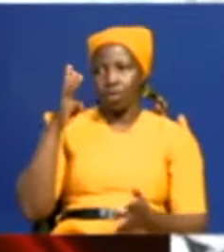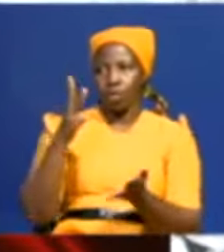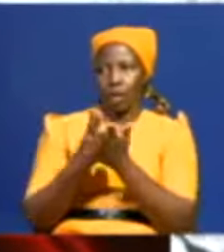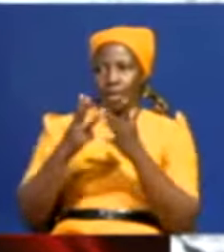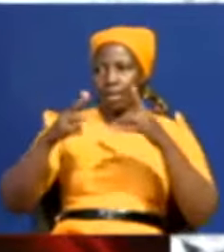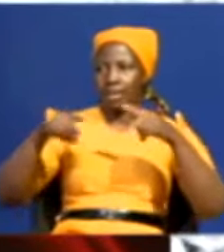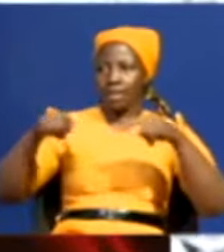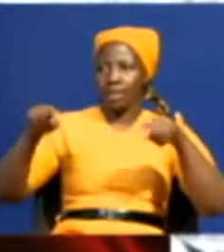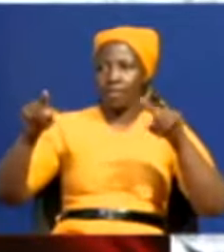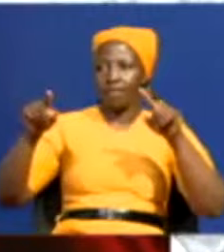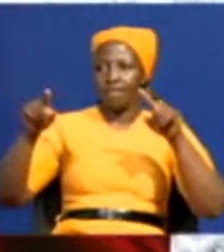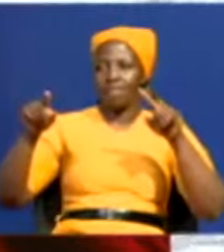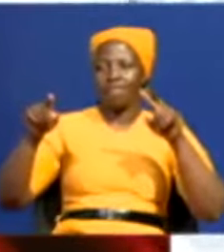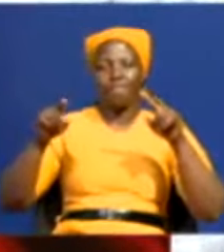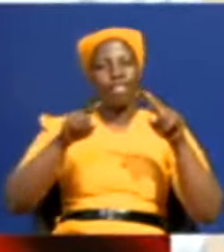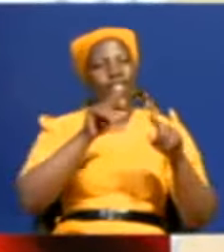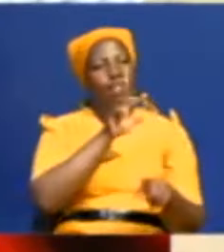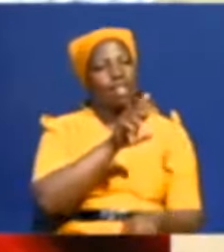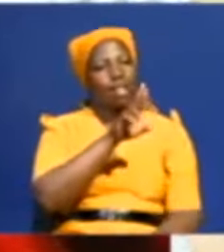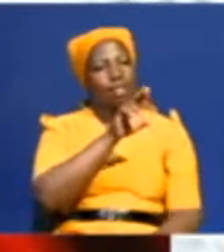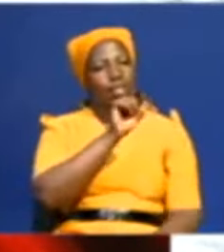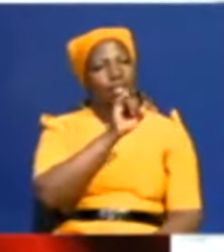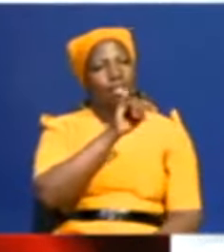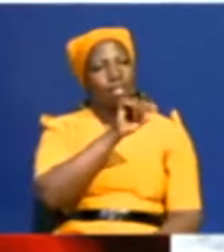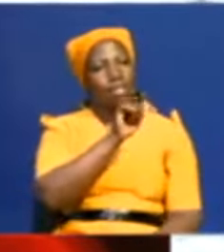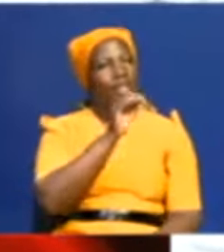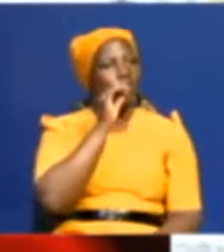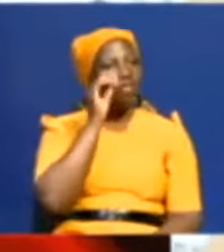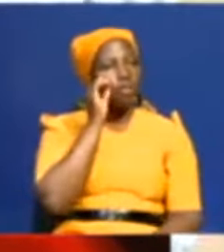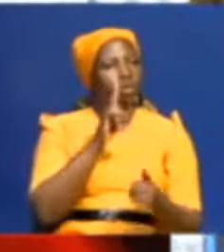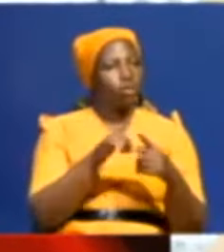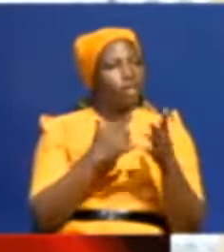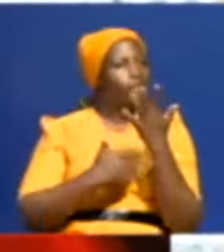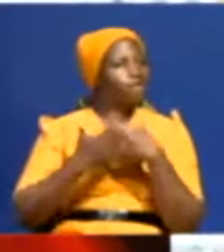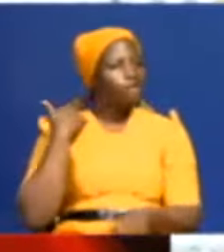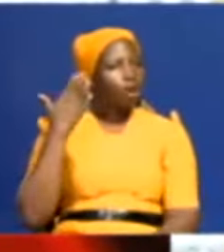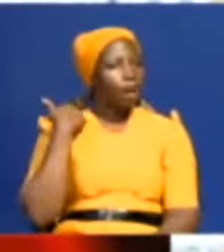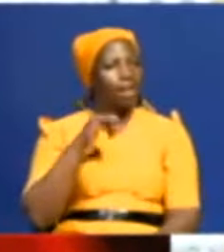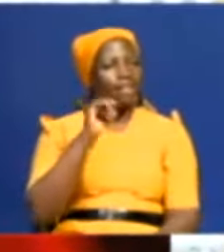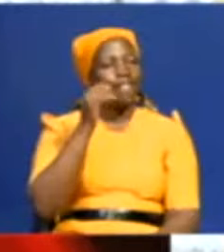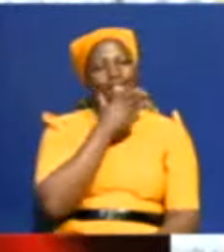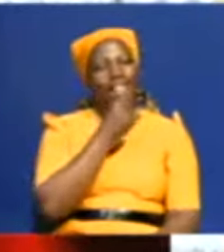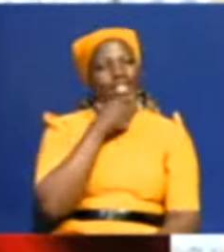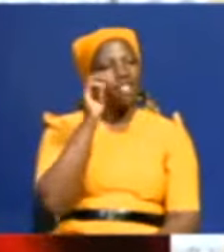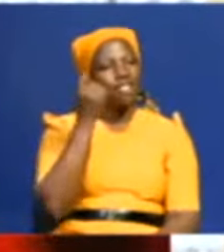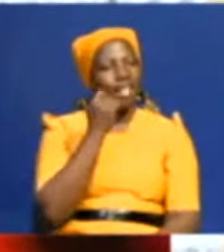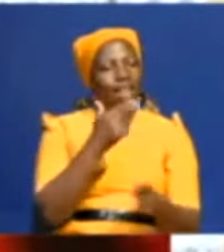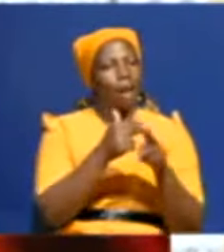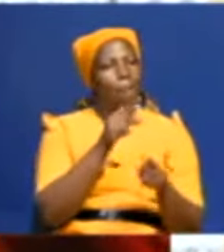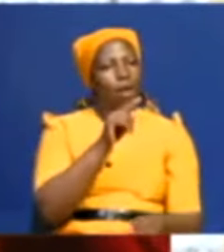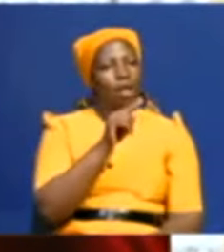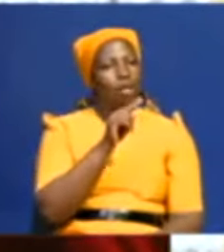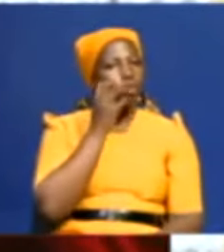themselves. Rusinga is home to one of the Kenya's forefathers, that is Tom Mboya. Which are the mausoleum